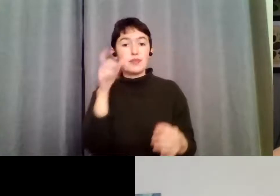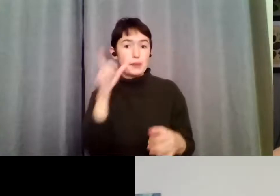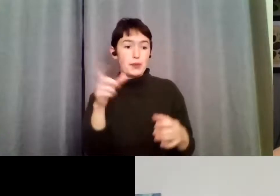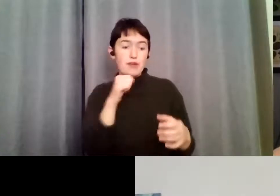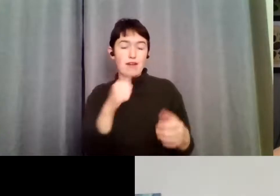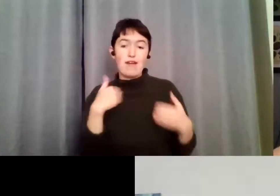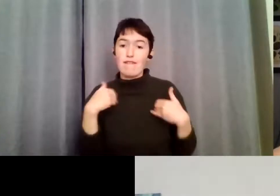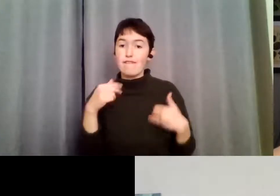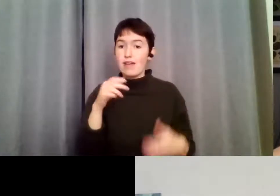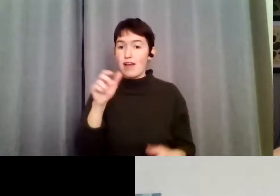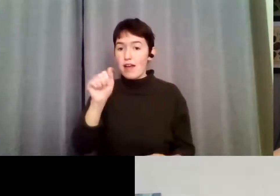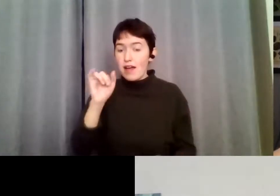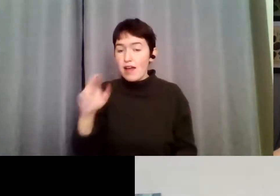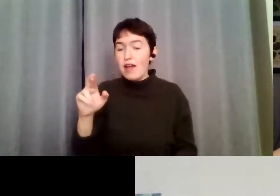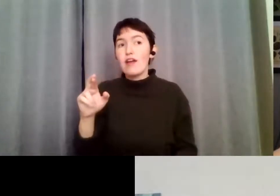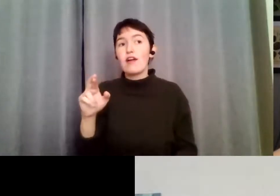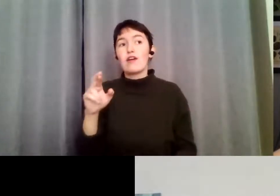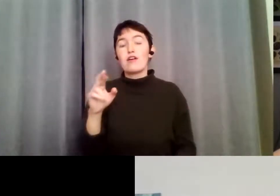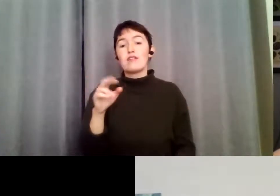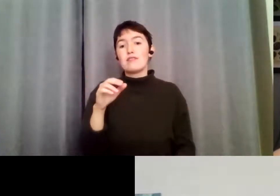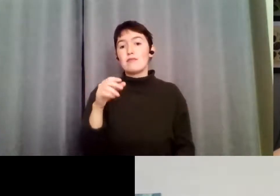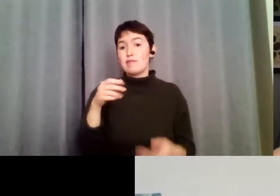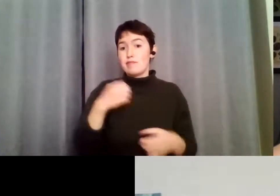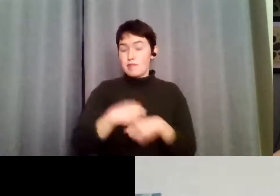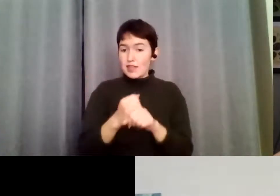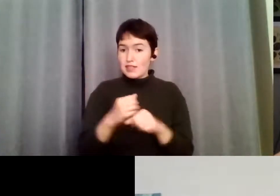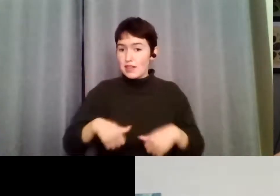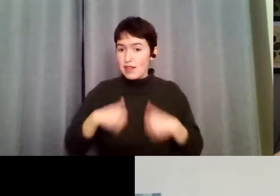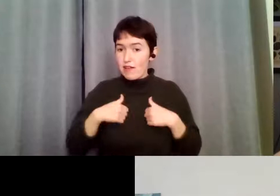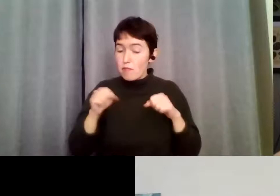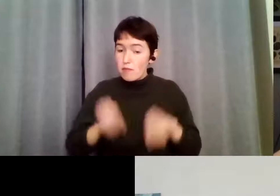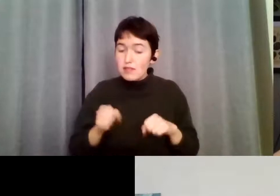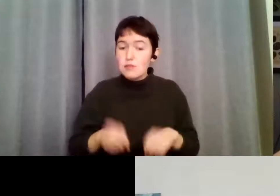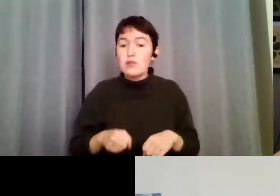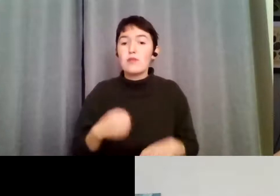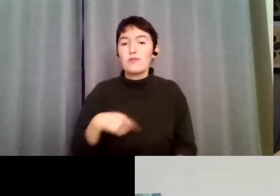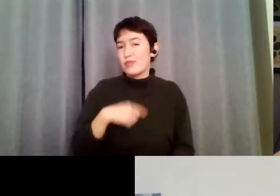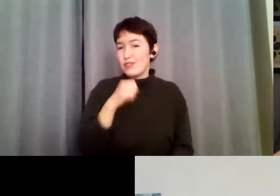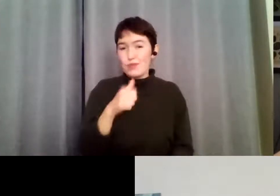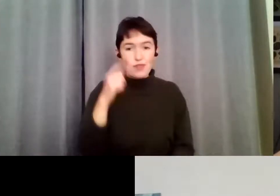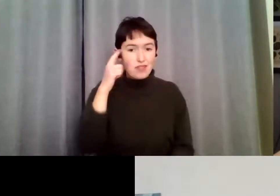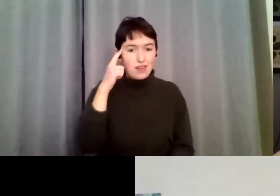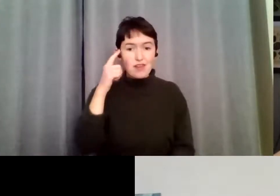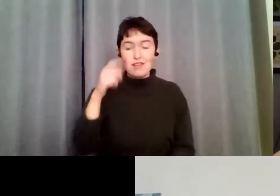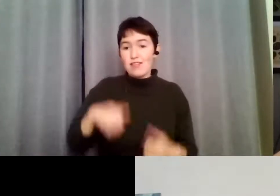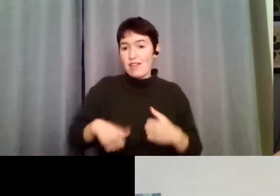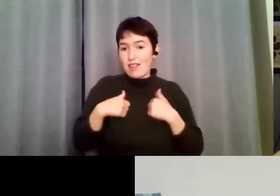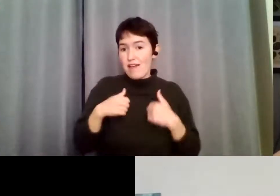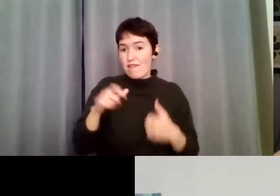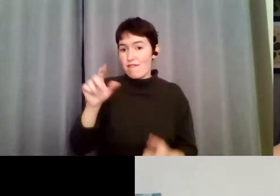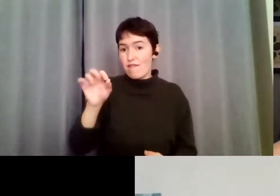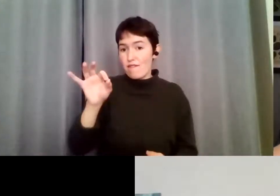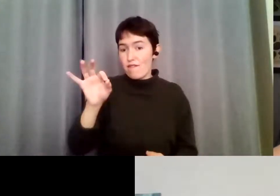life on Earth possible, we don't think those life forms would have survived. But there you go. We might have